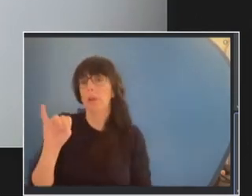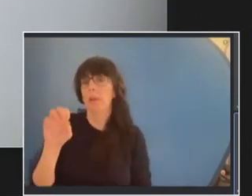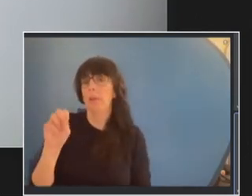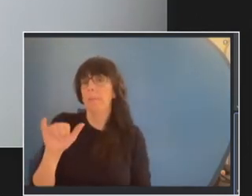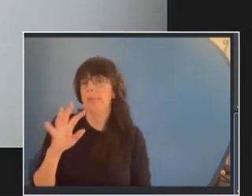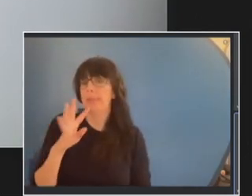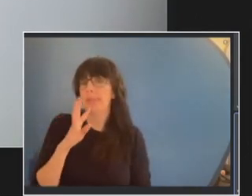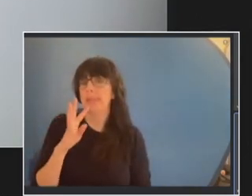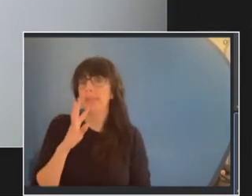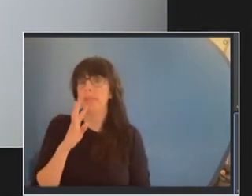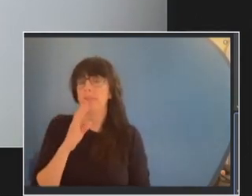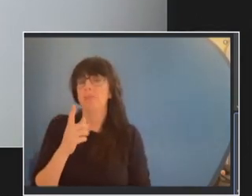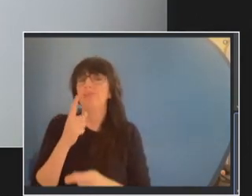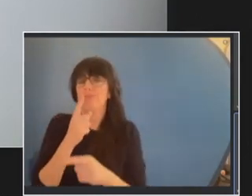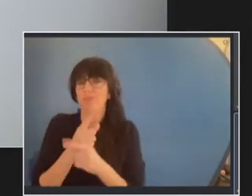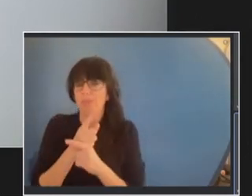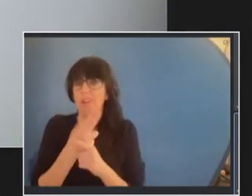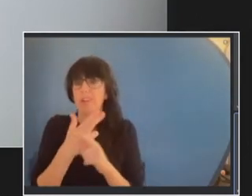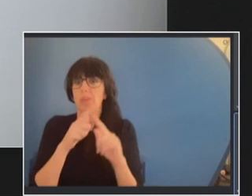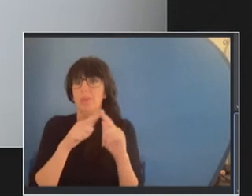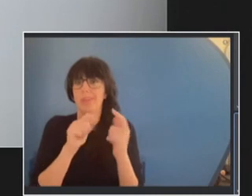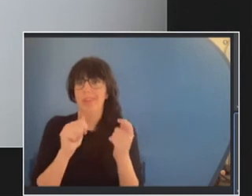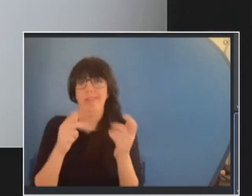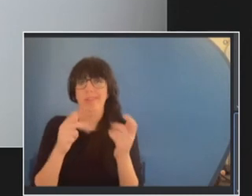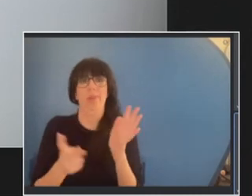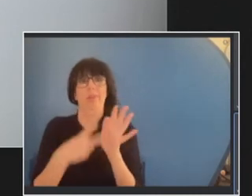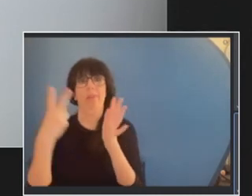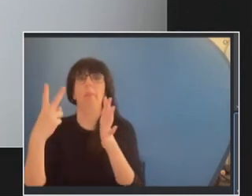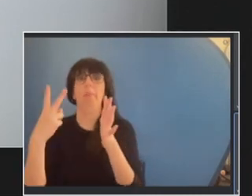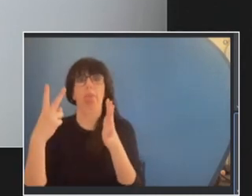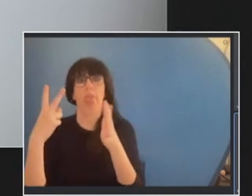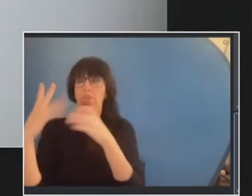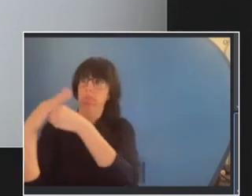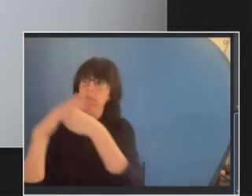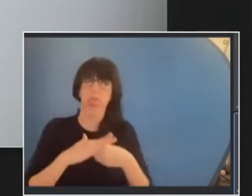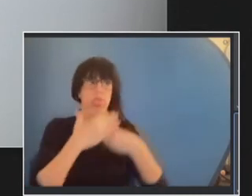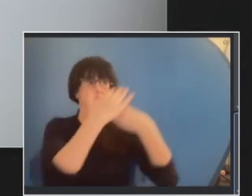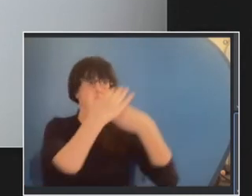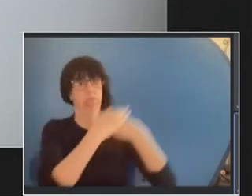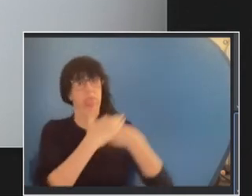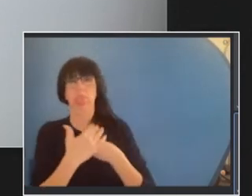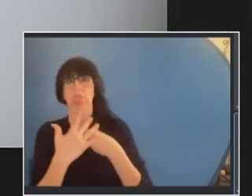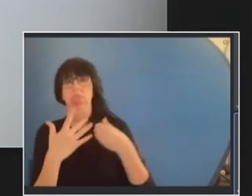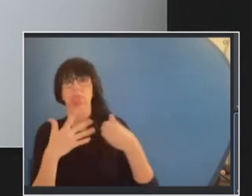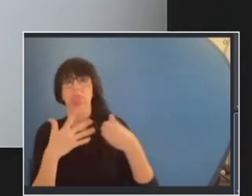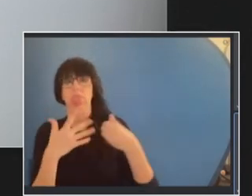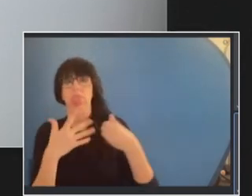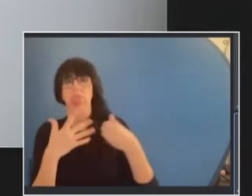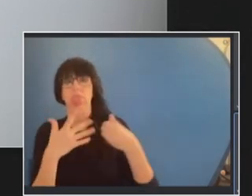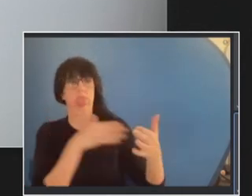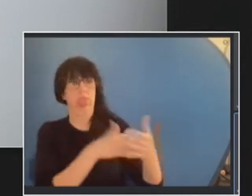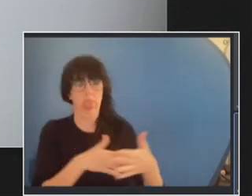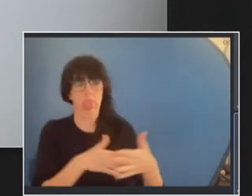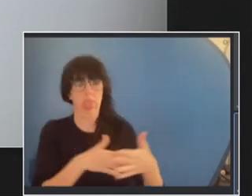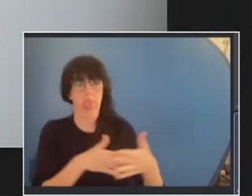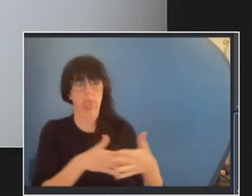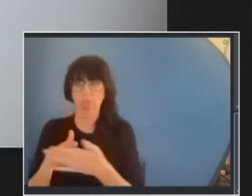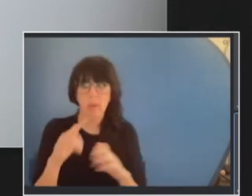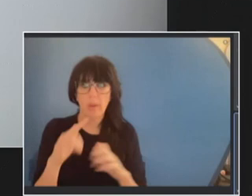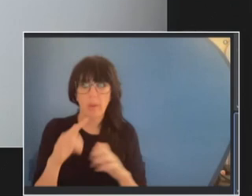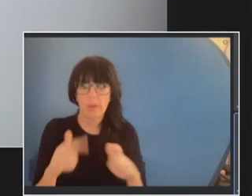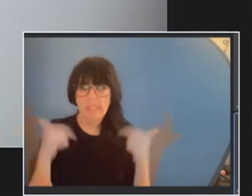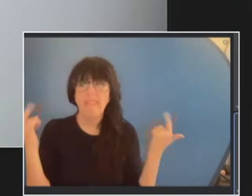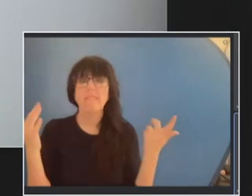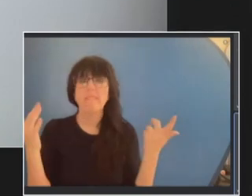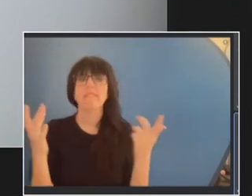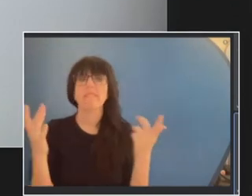Rustin was facing these double prejudices and throughout his life in so many ways. And perhaps, you know, one of